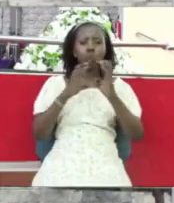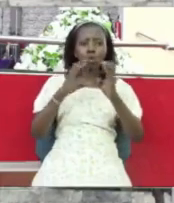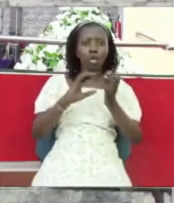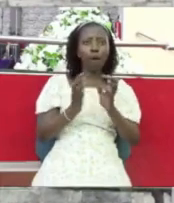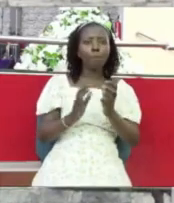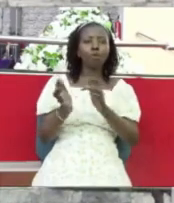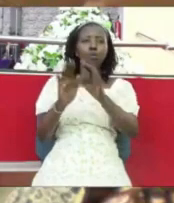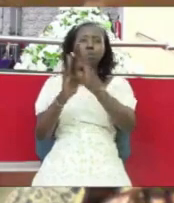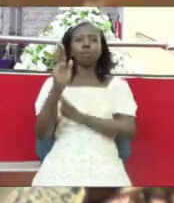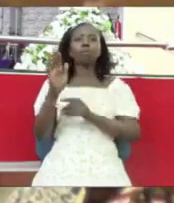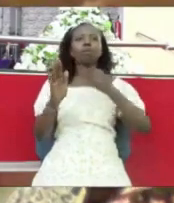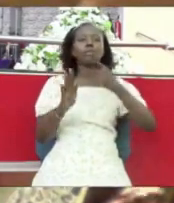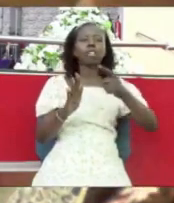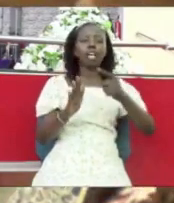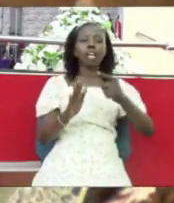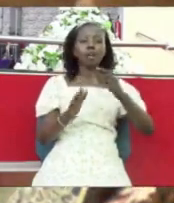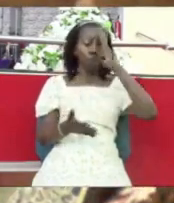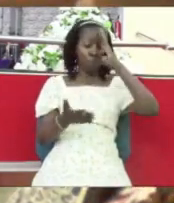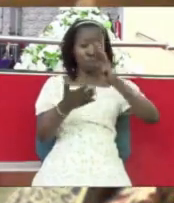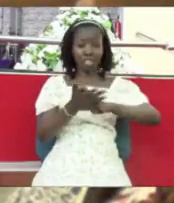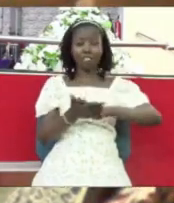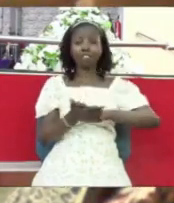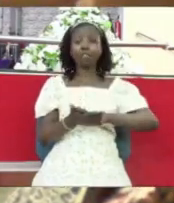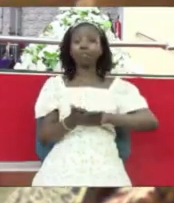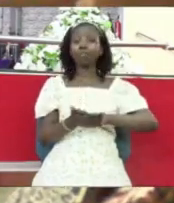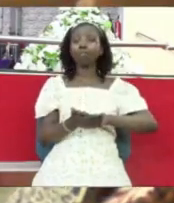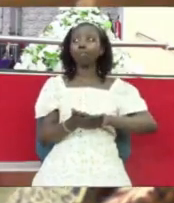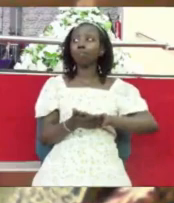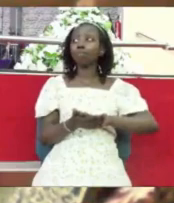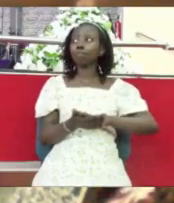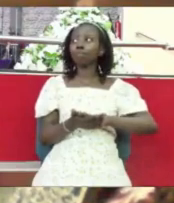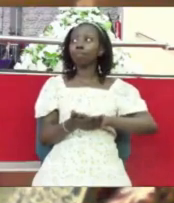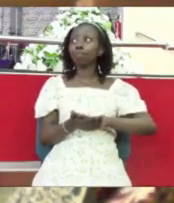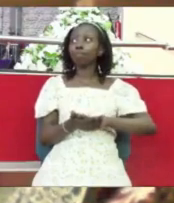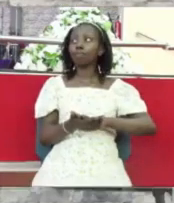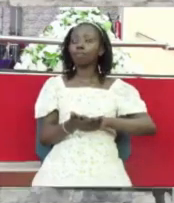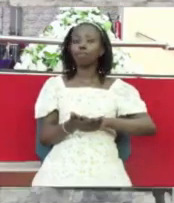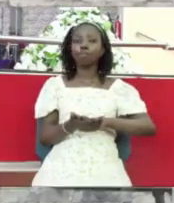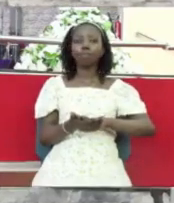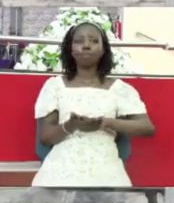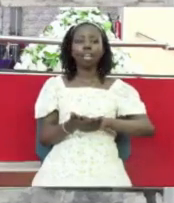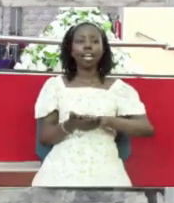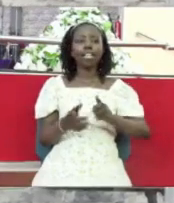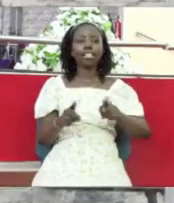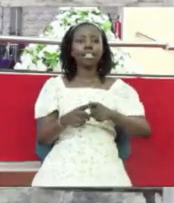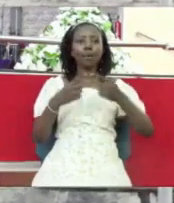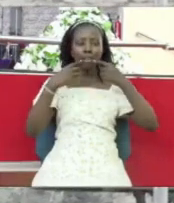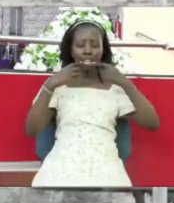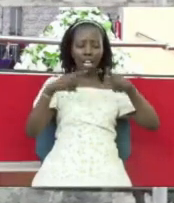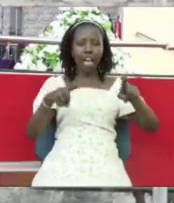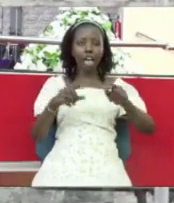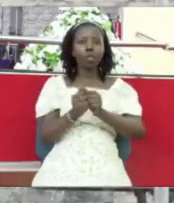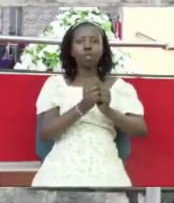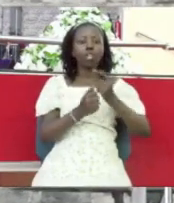saying that it is in your heart that you believe. Na kuzia kwamba ni katika moyo wako ambao unaamini. And you make confession with your mouth. Na unaweza kukiri